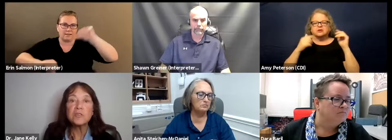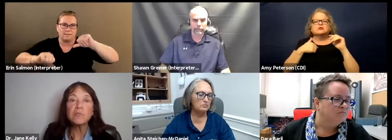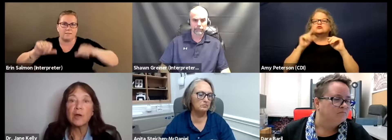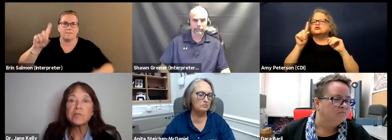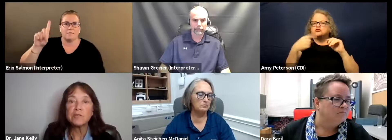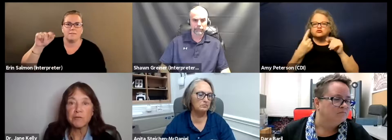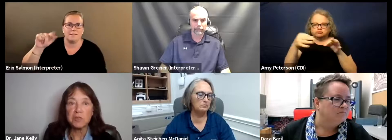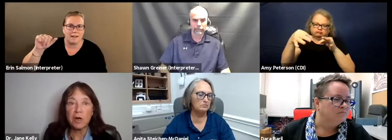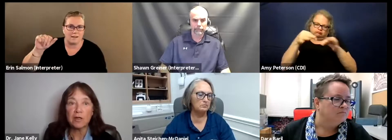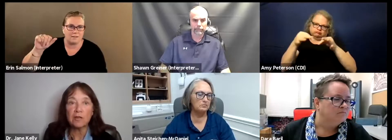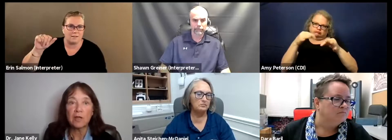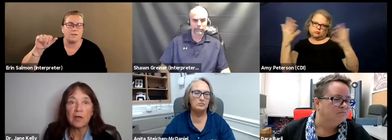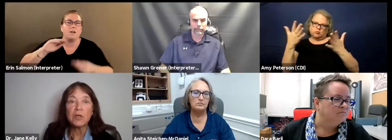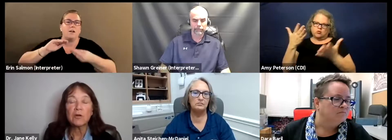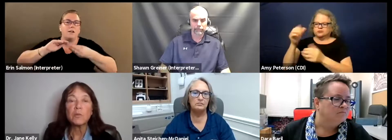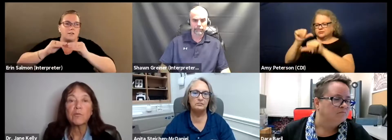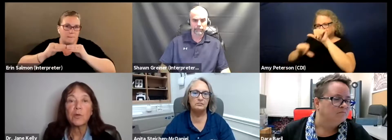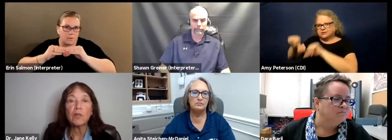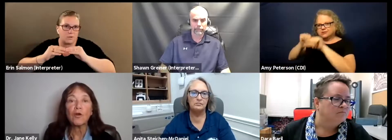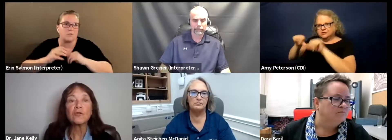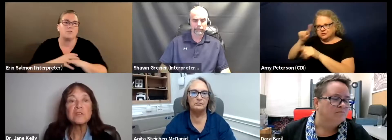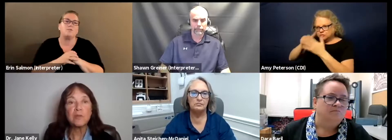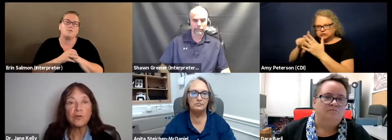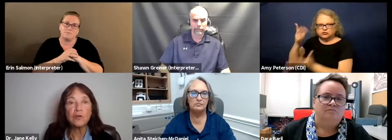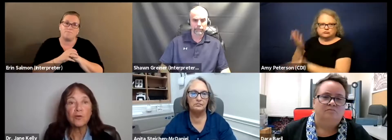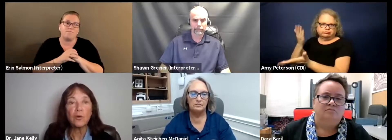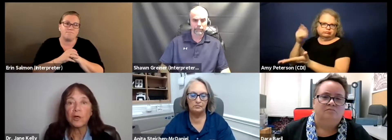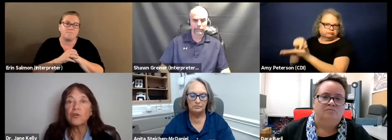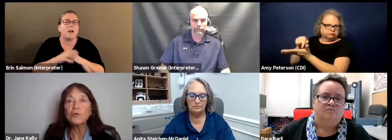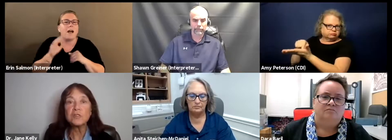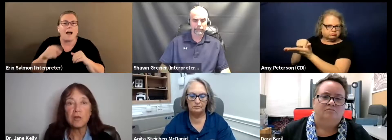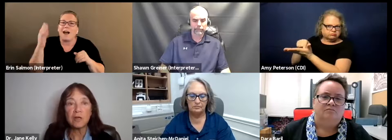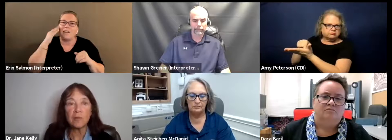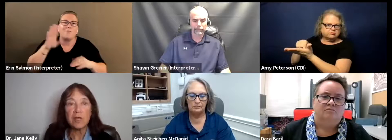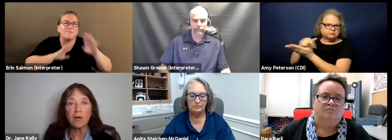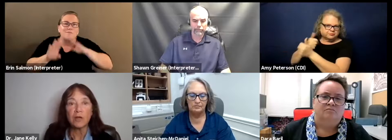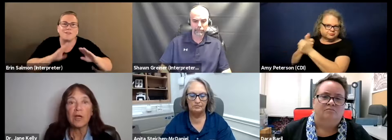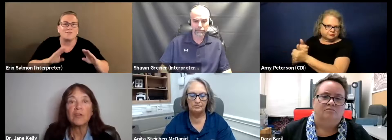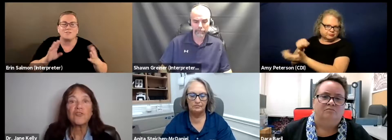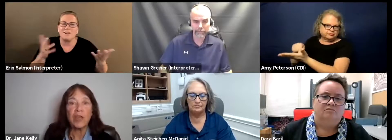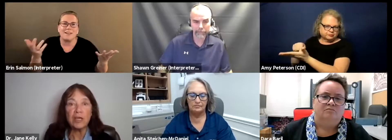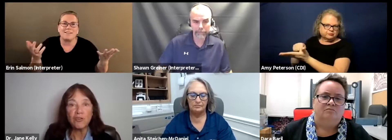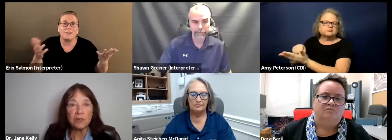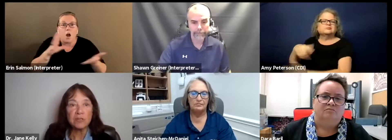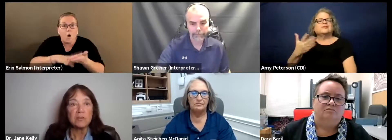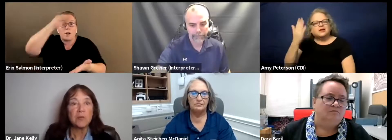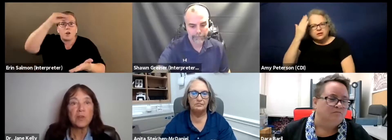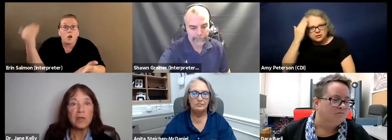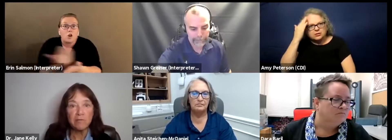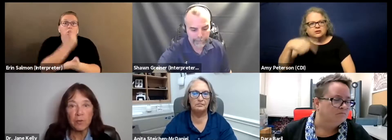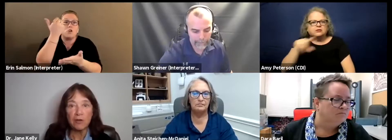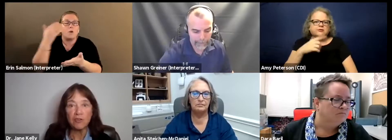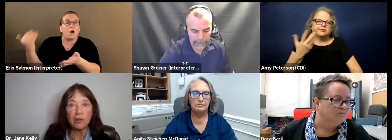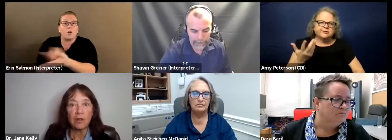know sometimes it's frustrating because when we learn something new, when a new study comes out, it changes some of